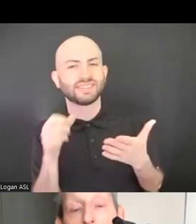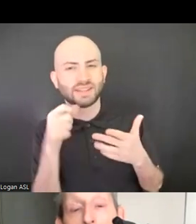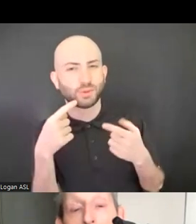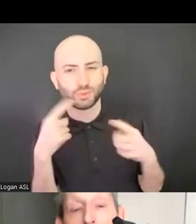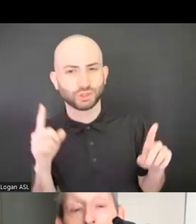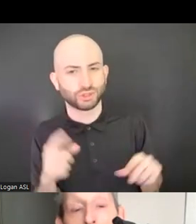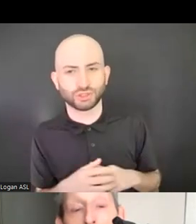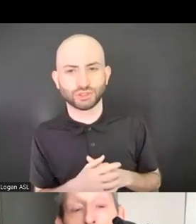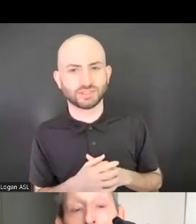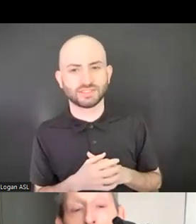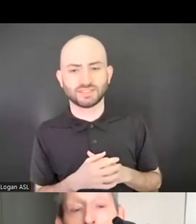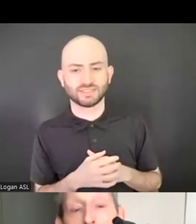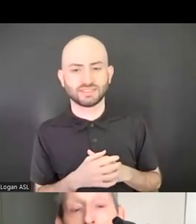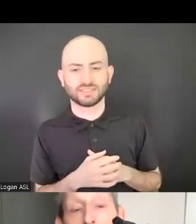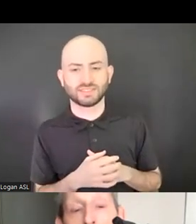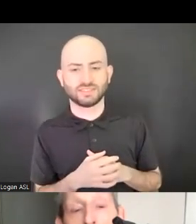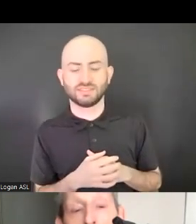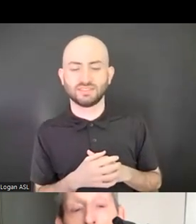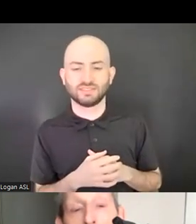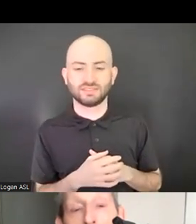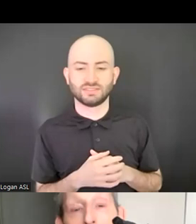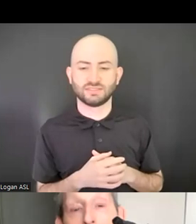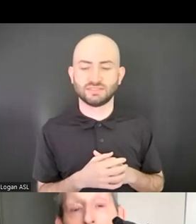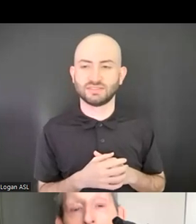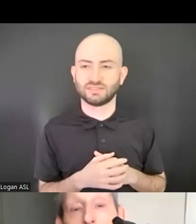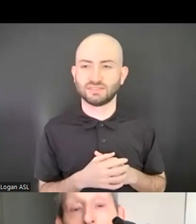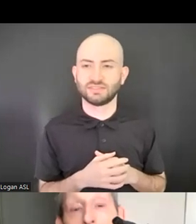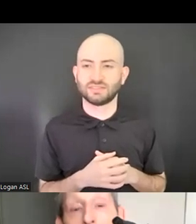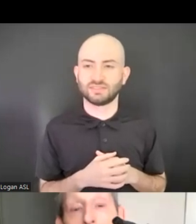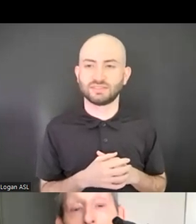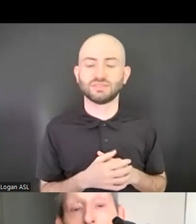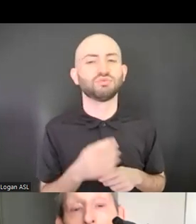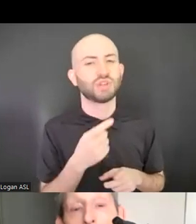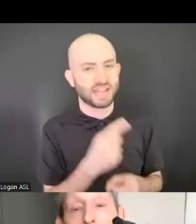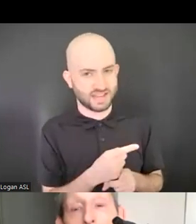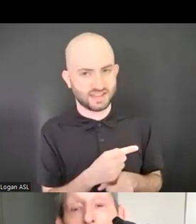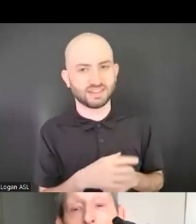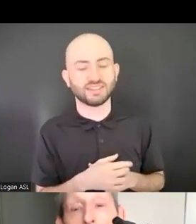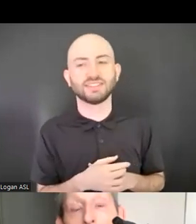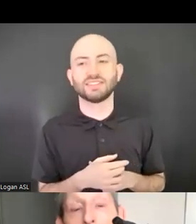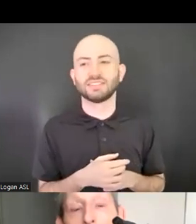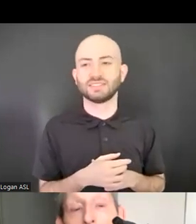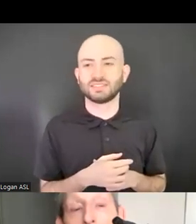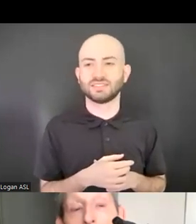with thing to things that don't work like public